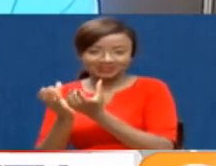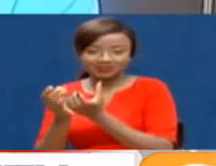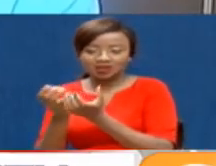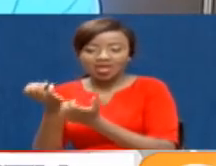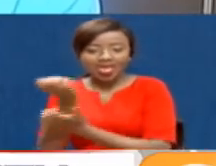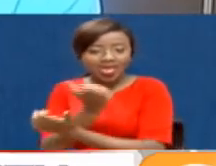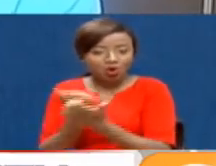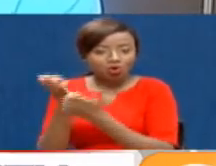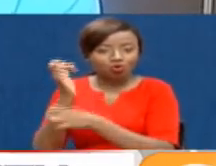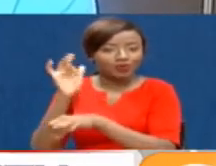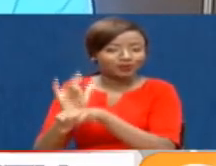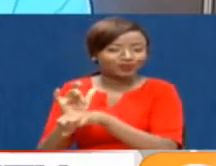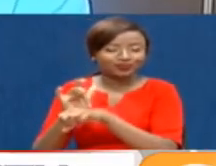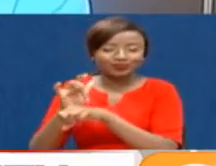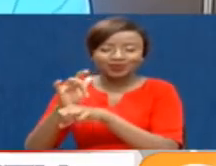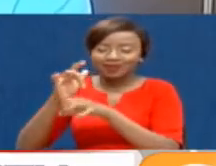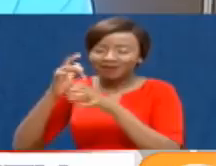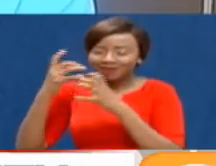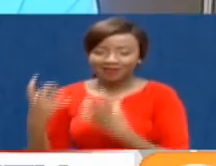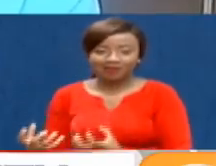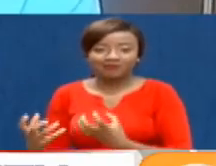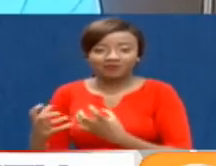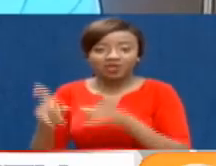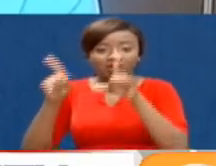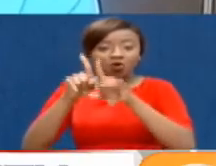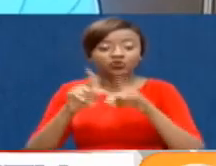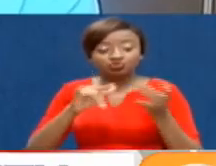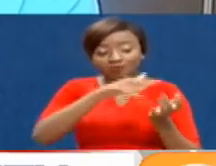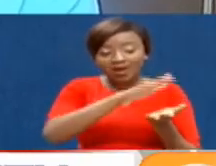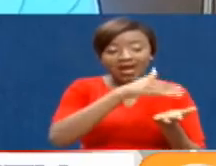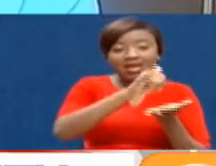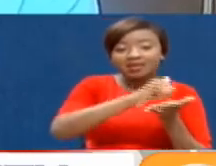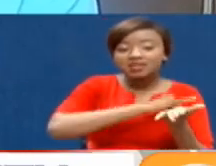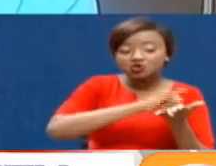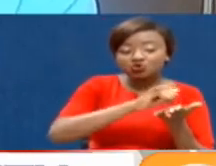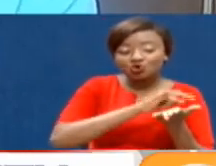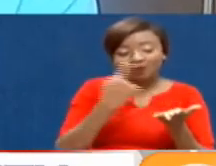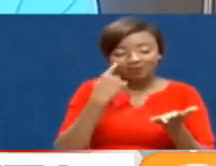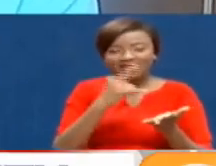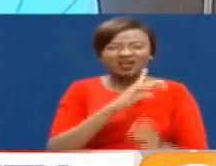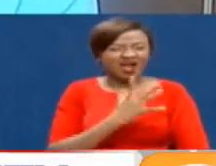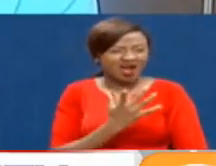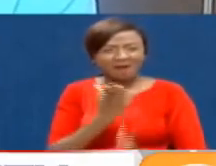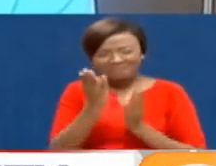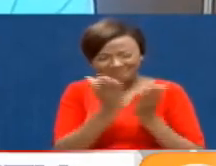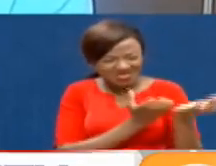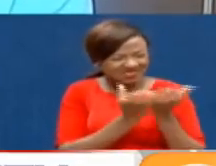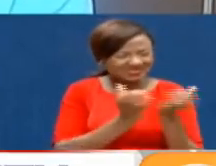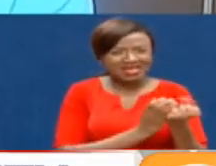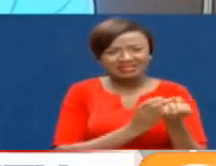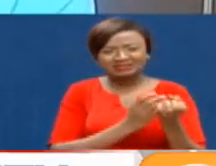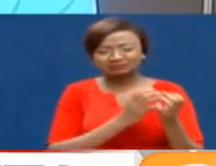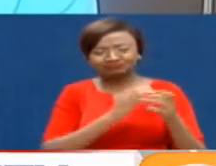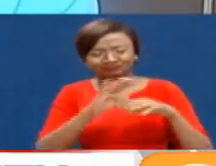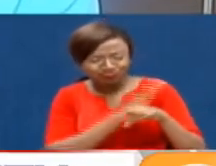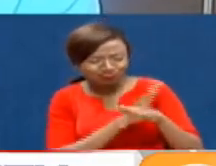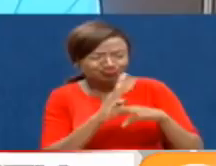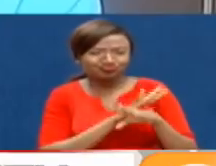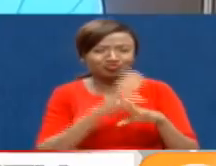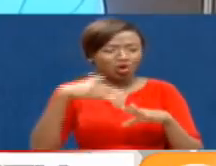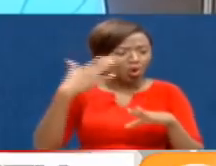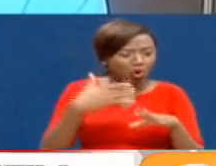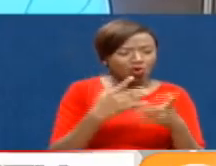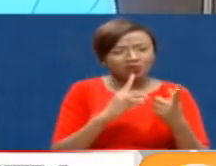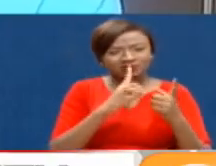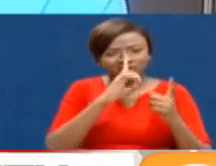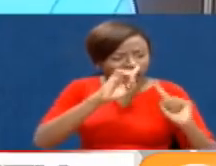been hit hard. And of course, New York has been regarded as the financial capital of the world. From your perspective and your